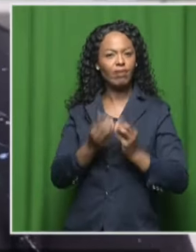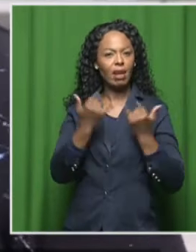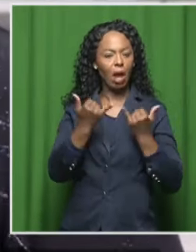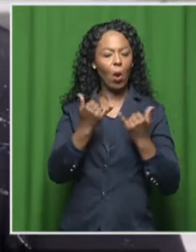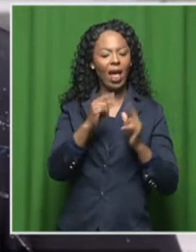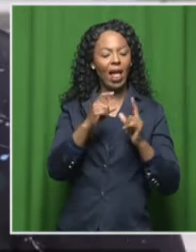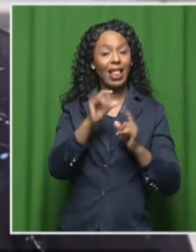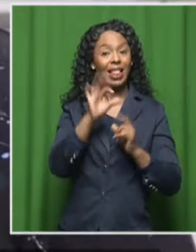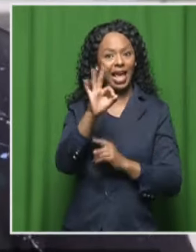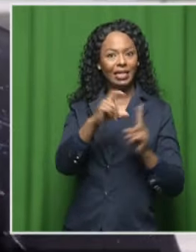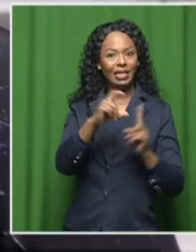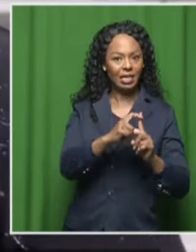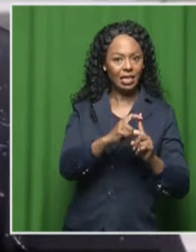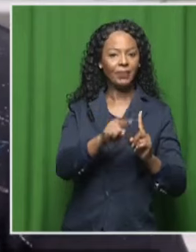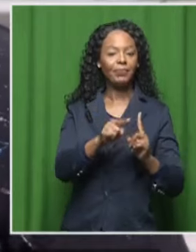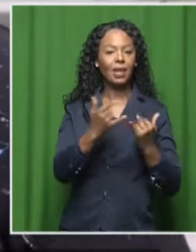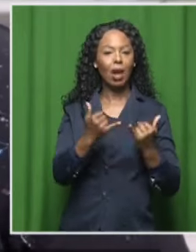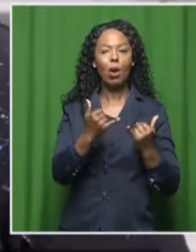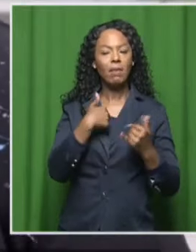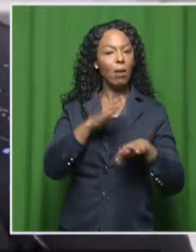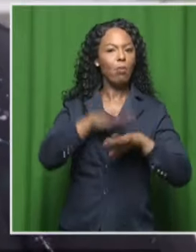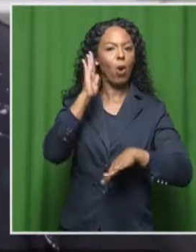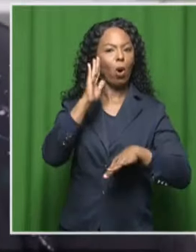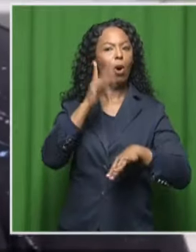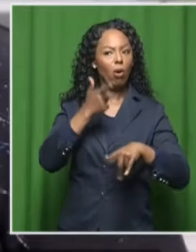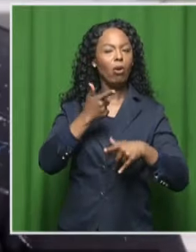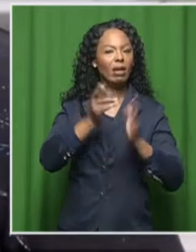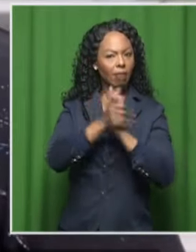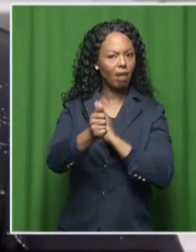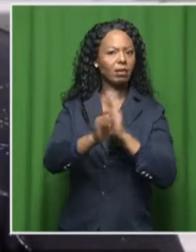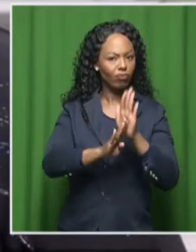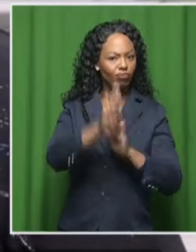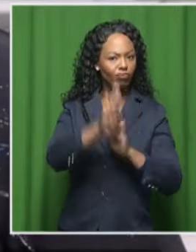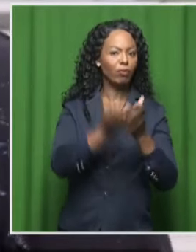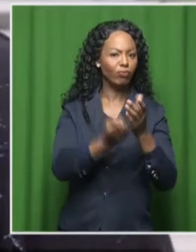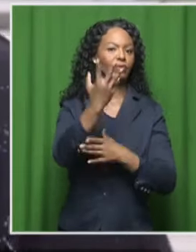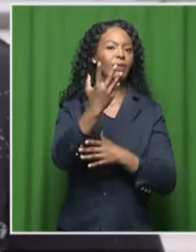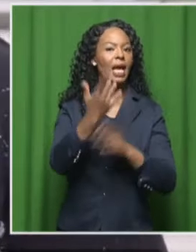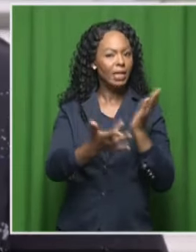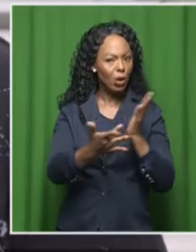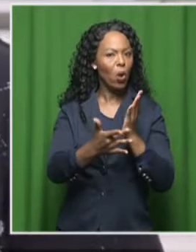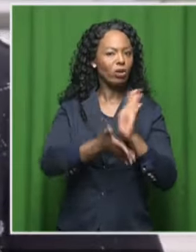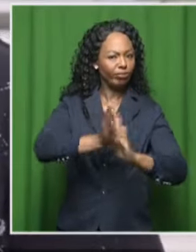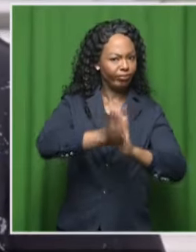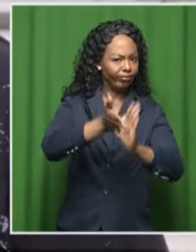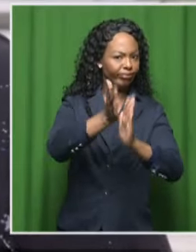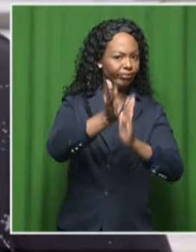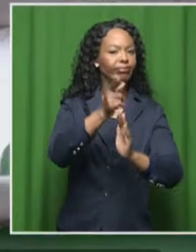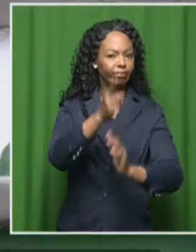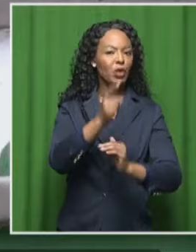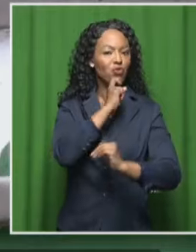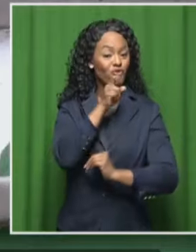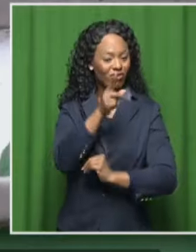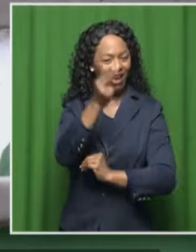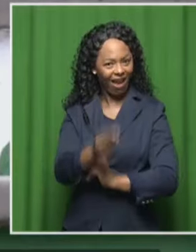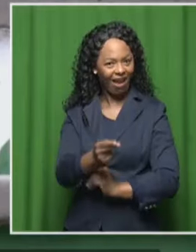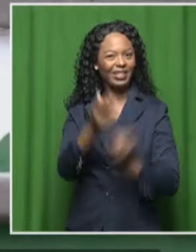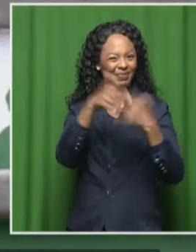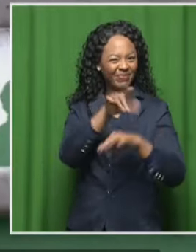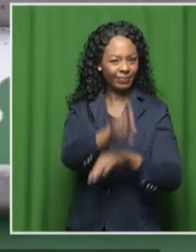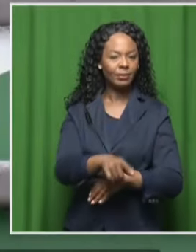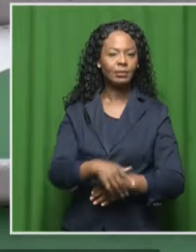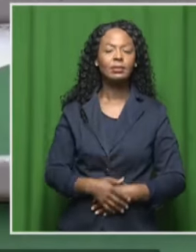ready to extend in any scale that I can find in the world, and the technology, where it's moving, I'm going with it, with this art. Remember, when